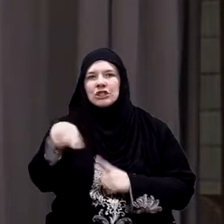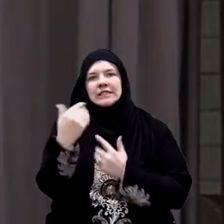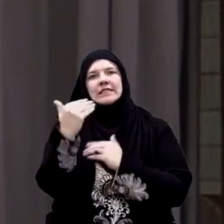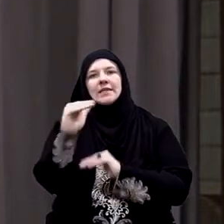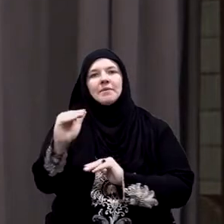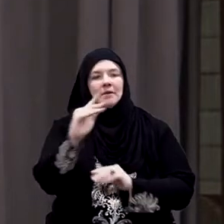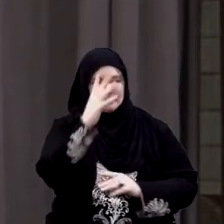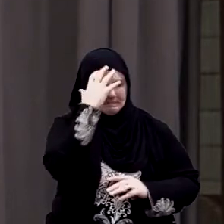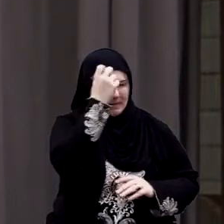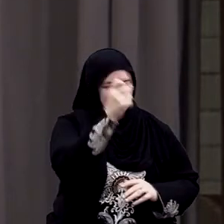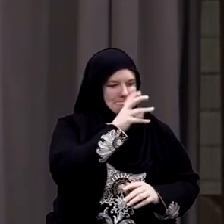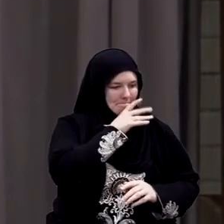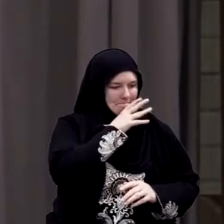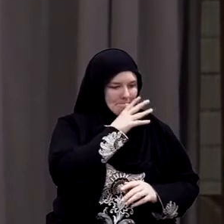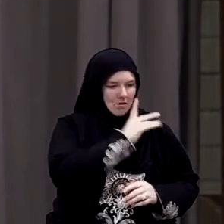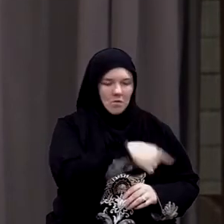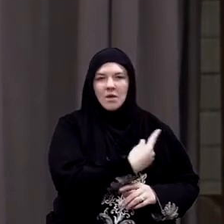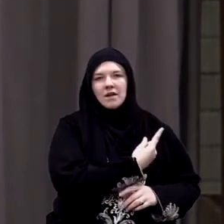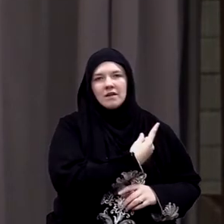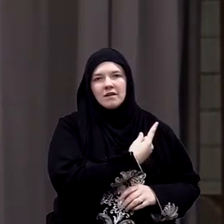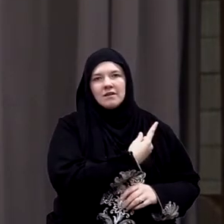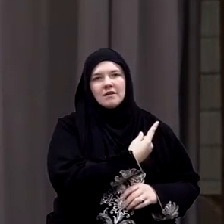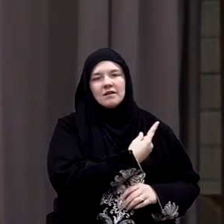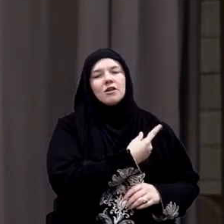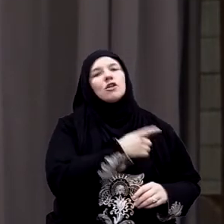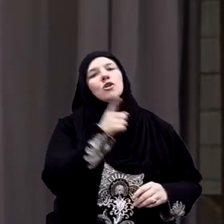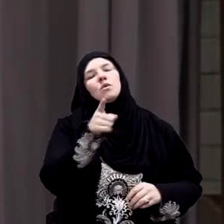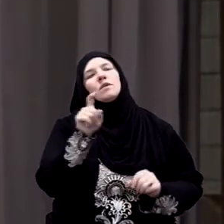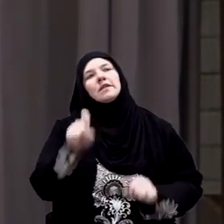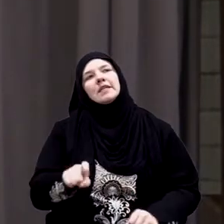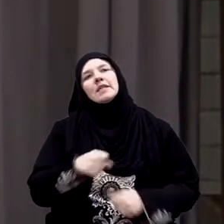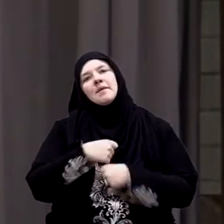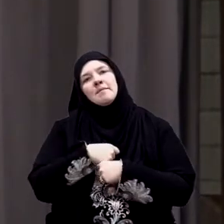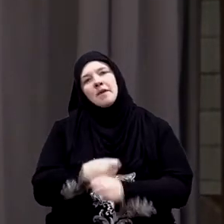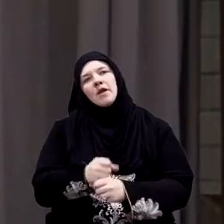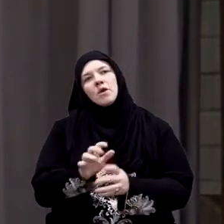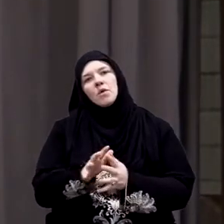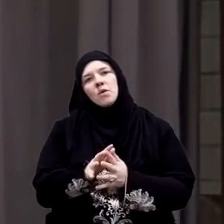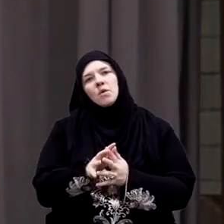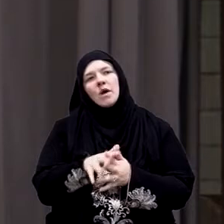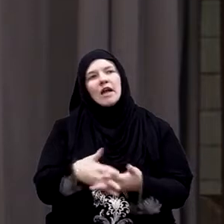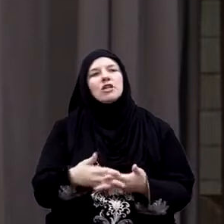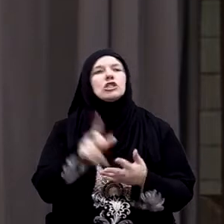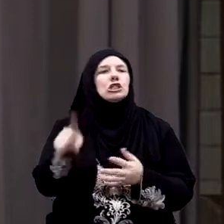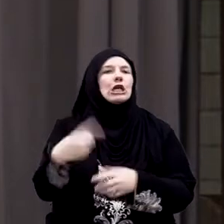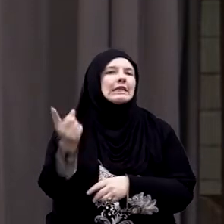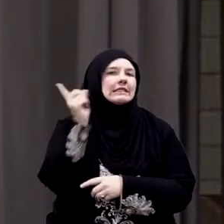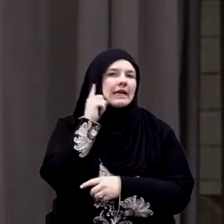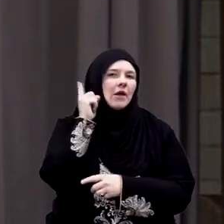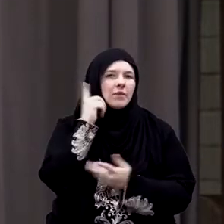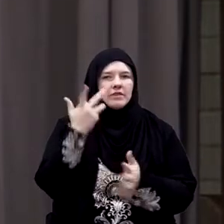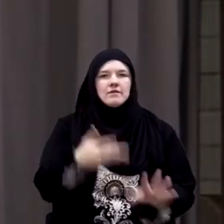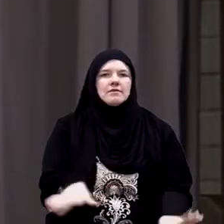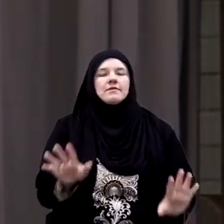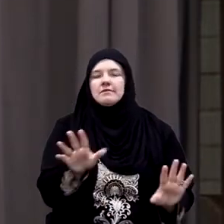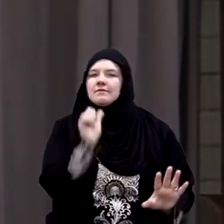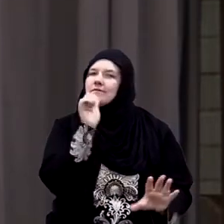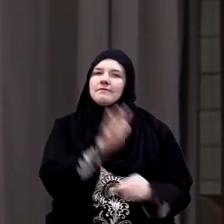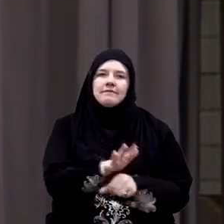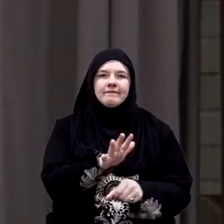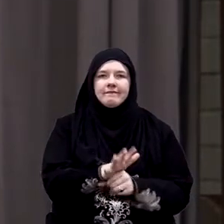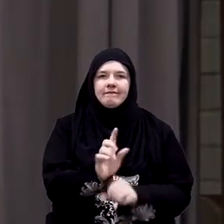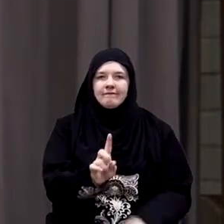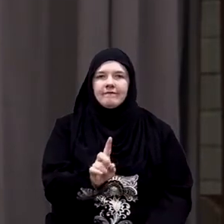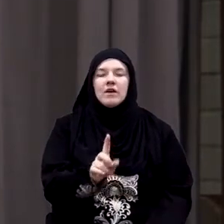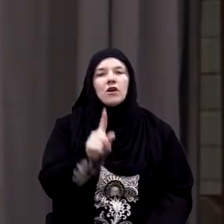your relationship with the Quran to making the Quran a sounded voice,